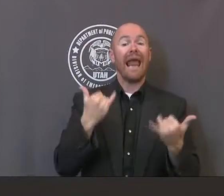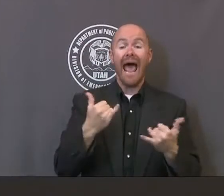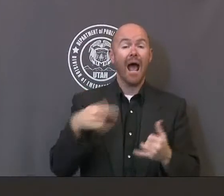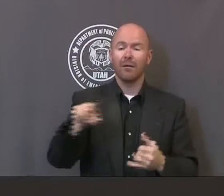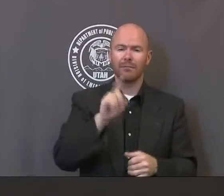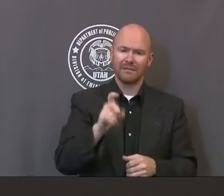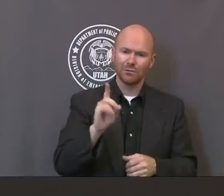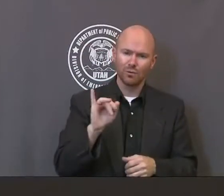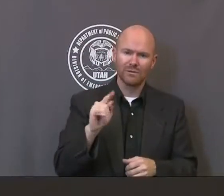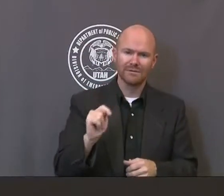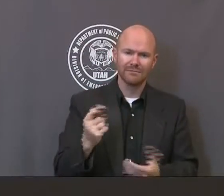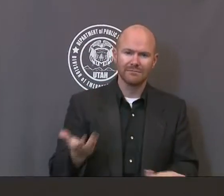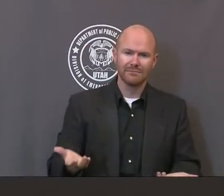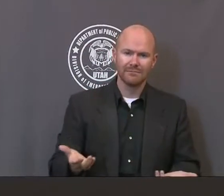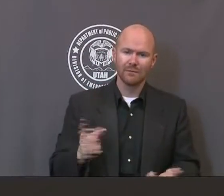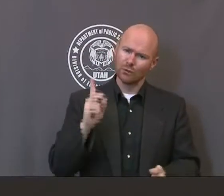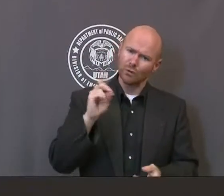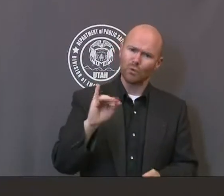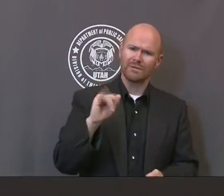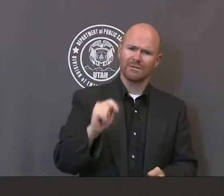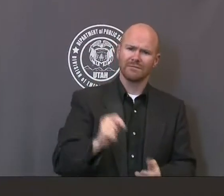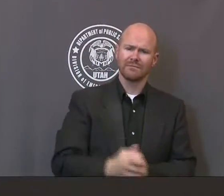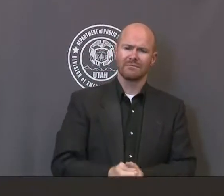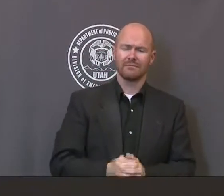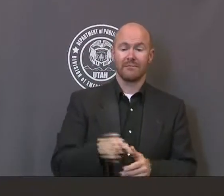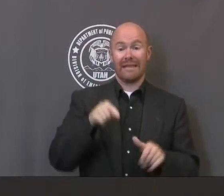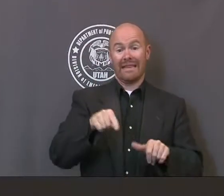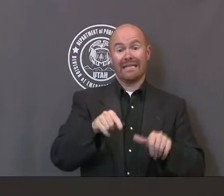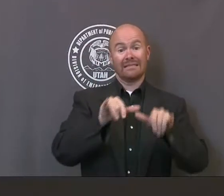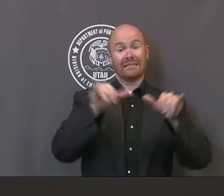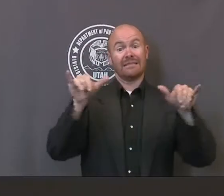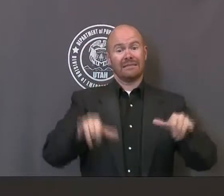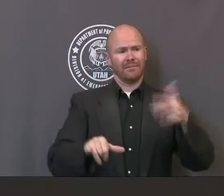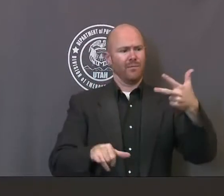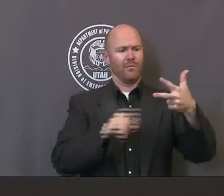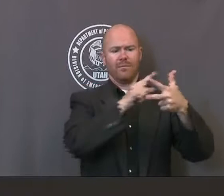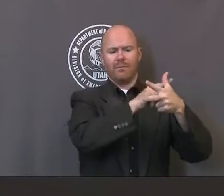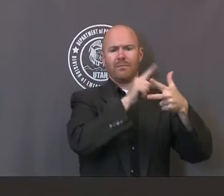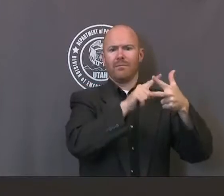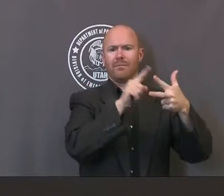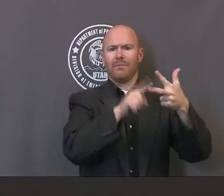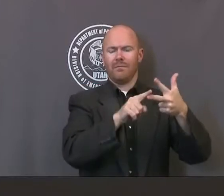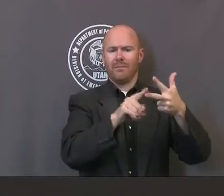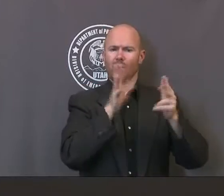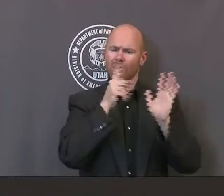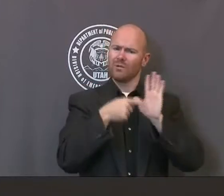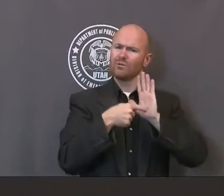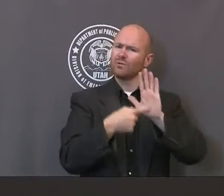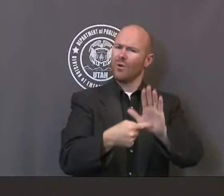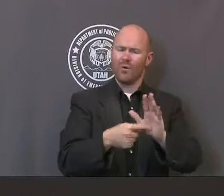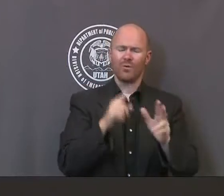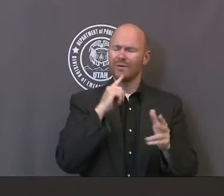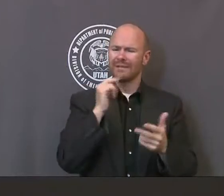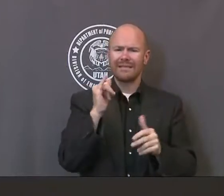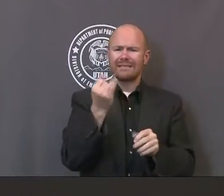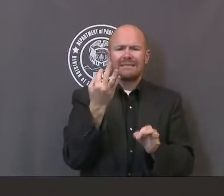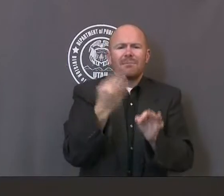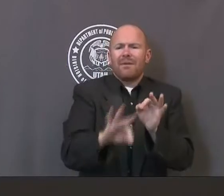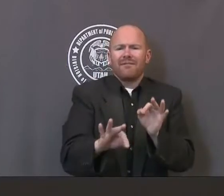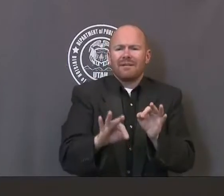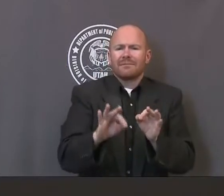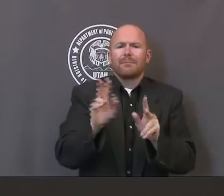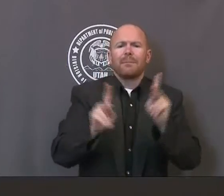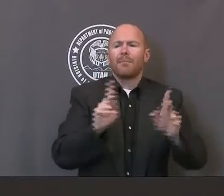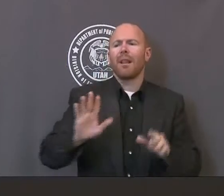This system will help us to determine precisely that by simplifying the behaviors we need